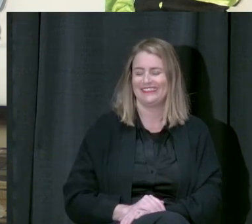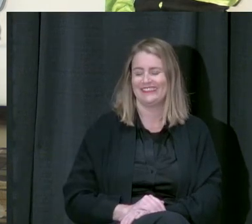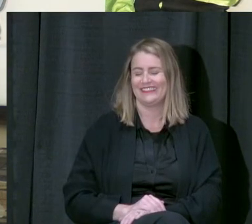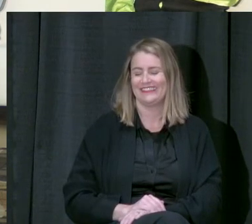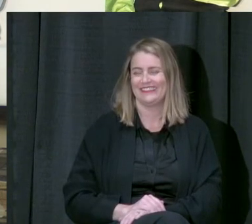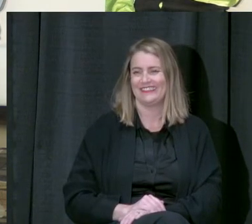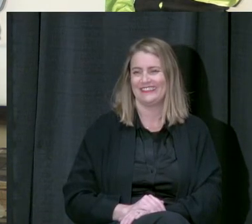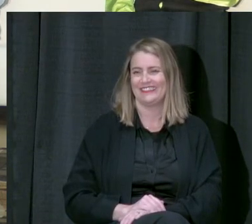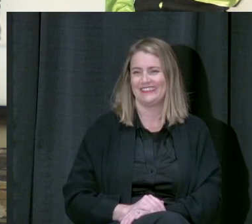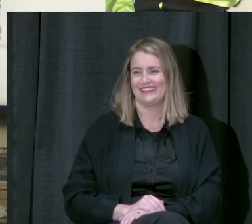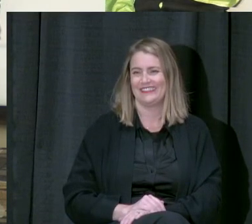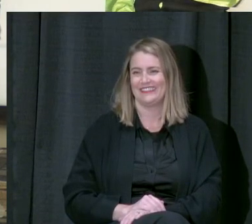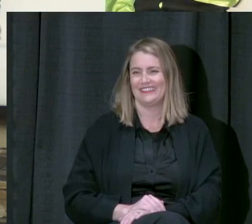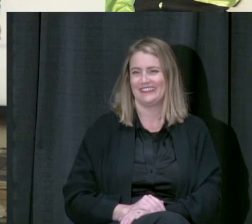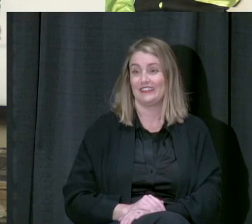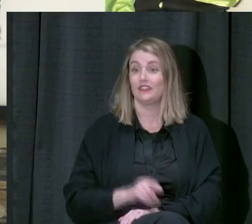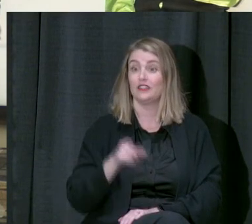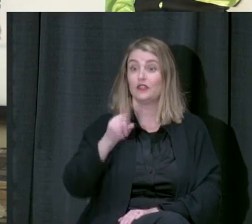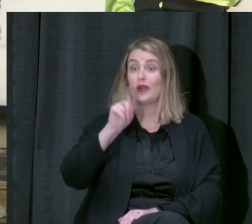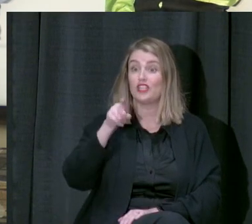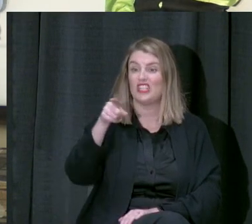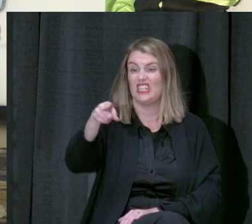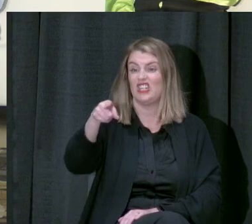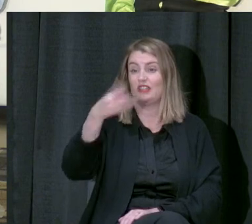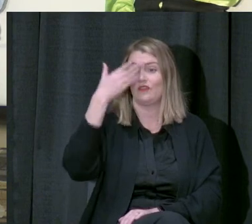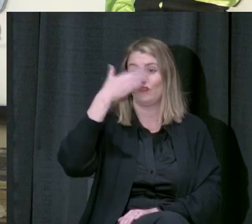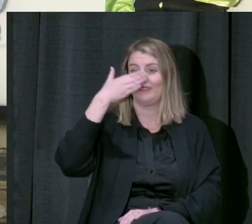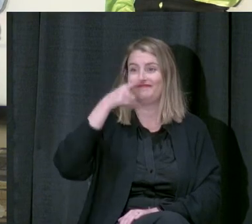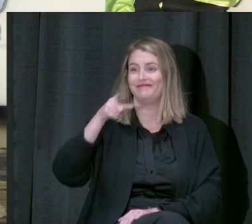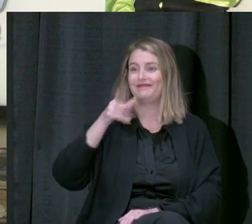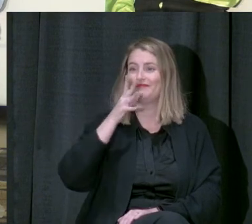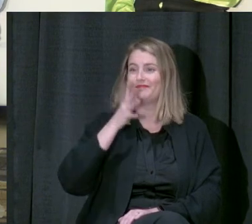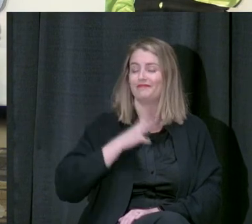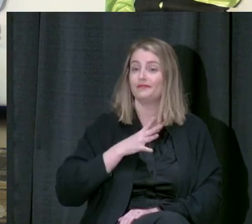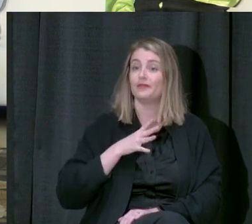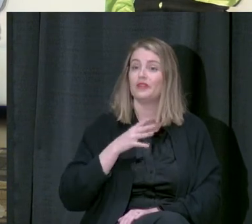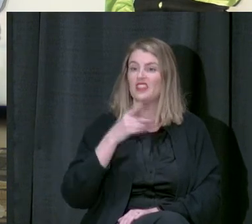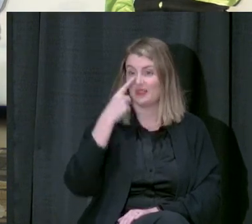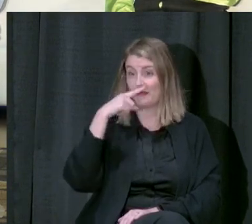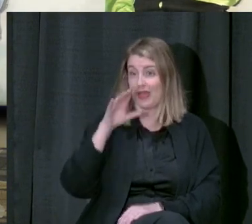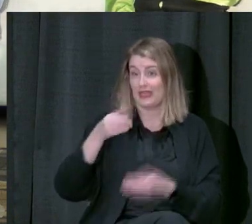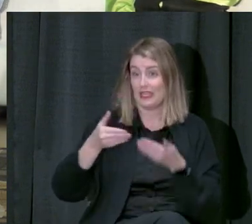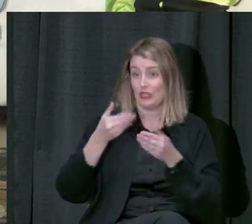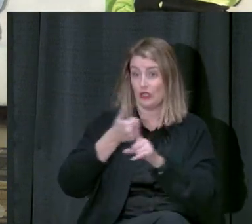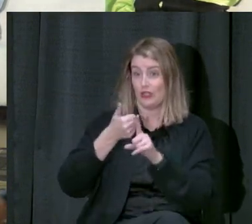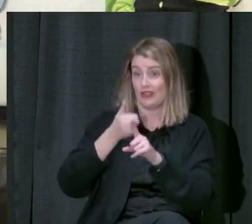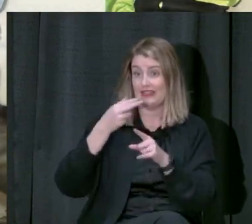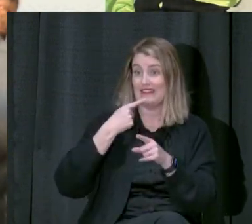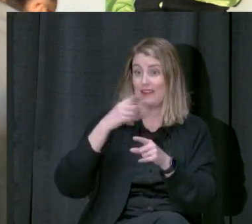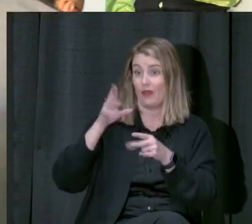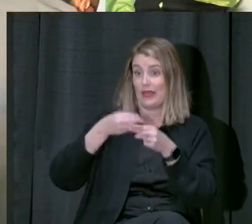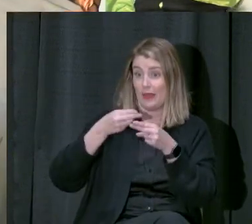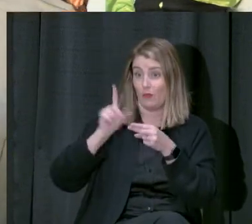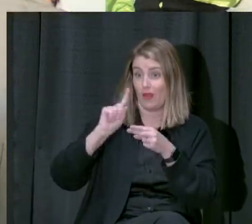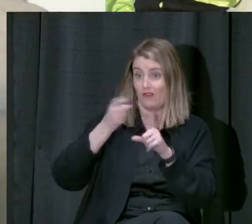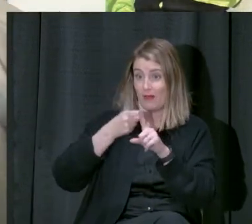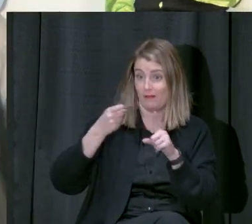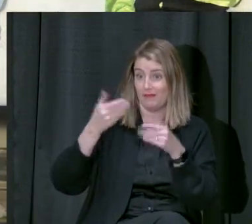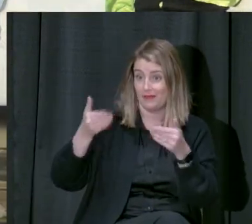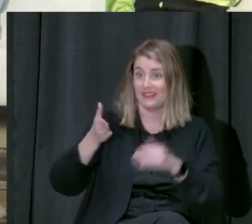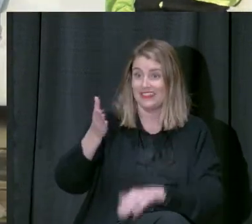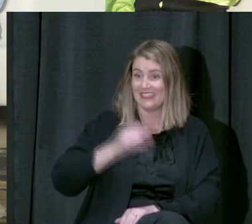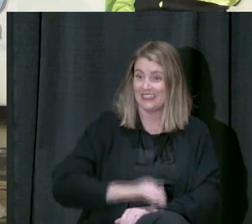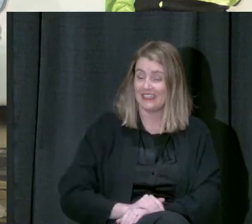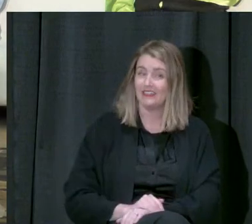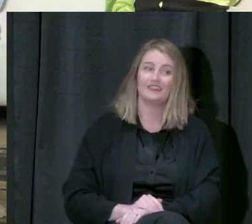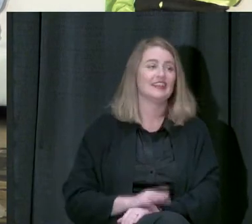sounds like he's a gas station guy. We have a question right down here in front, the woman down here. And if you could just introduce yourself, say your name and where you're from, and then we'll ask you a